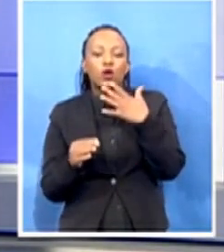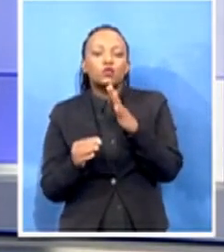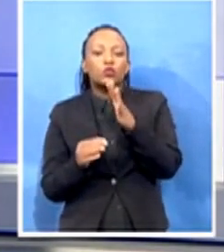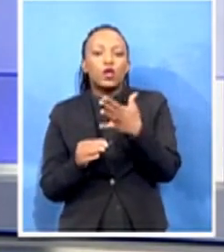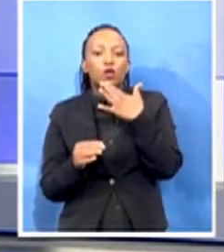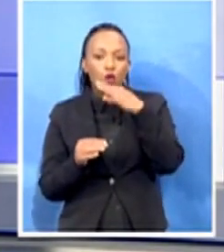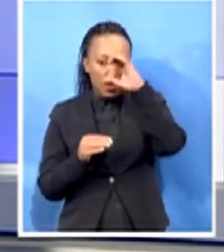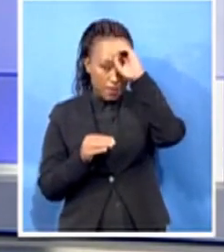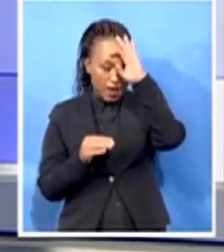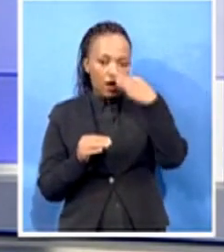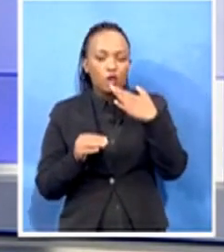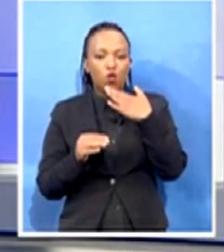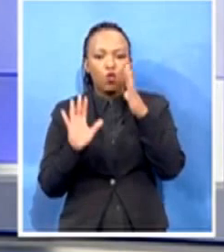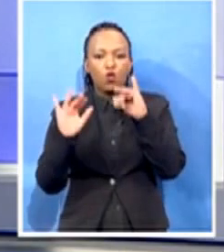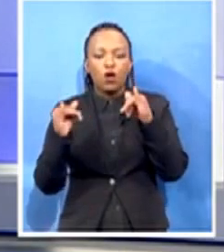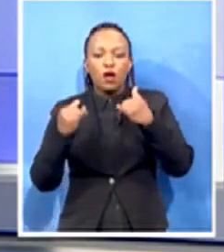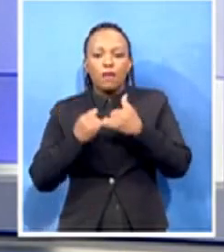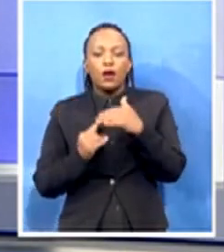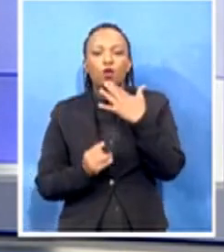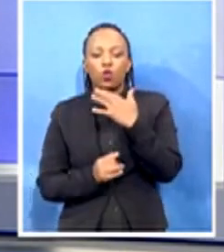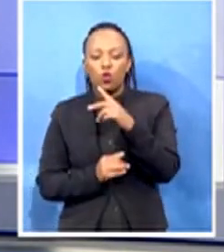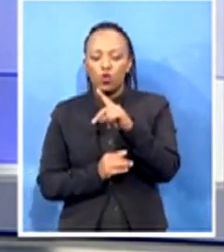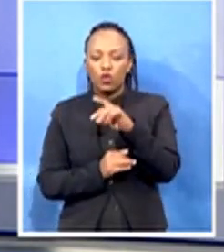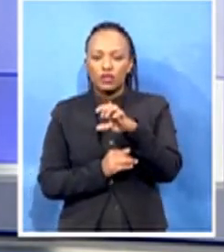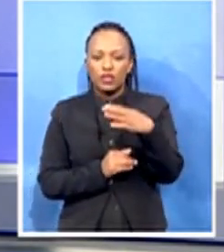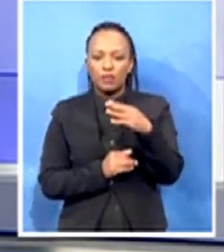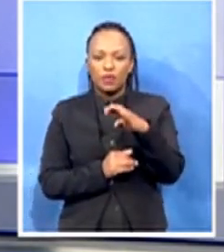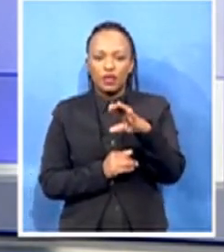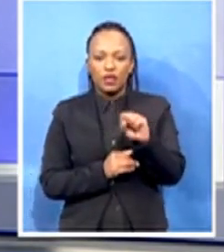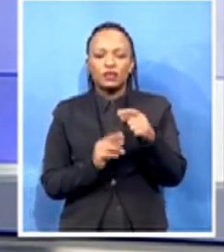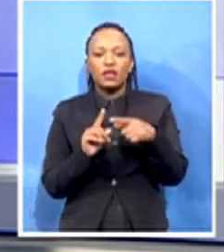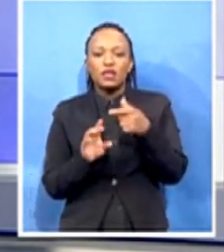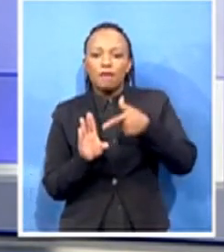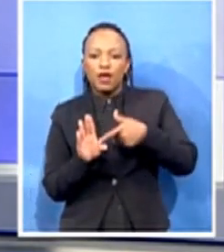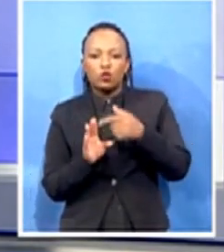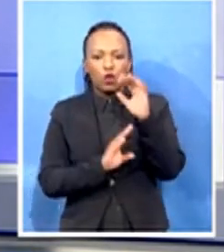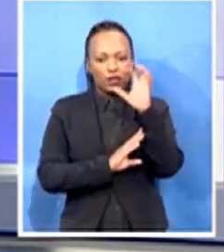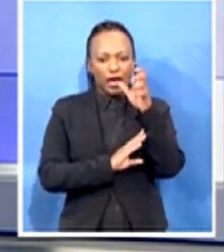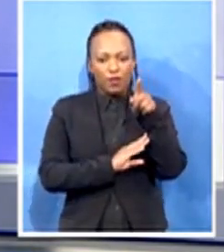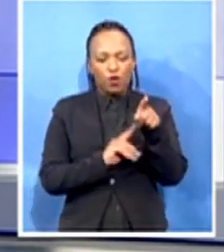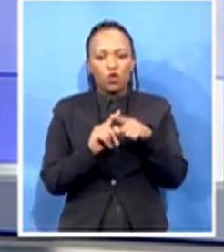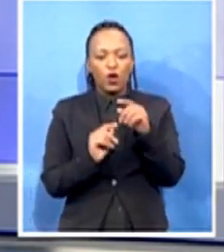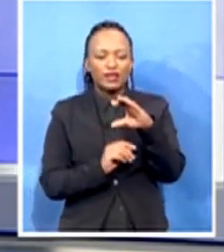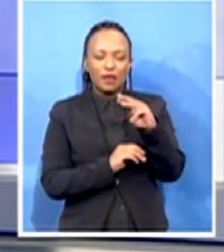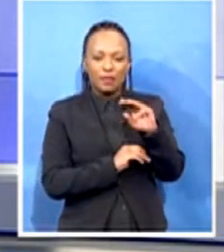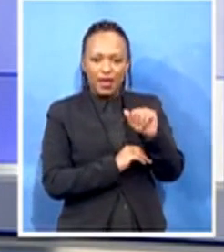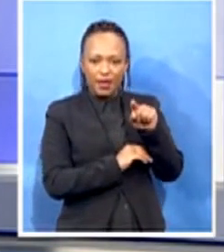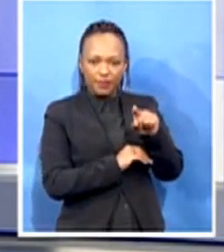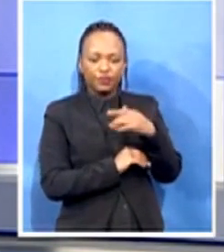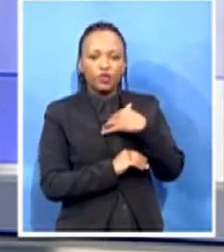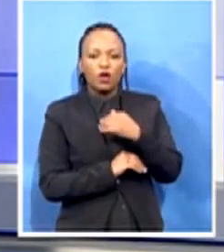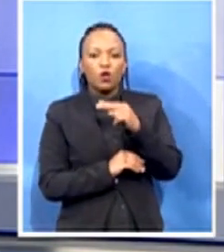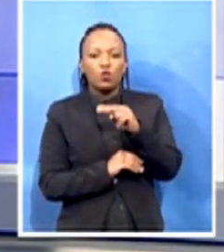and Petra Diamonds after wage negotiations deadlocked at the CCMA. NUM says it has secured a certificate